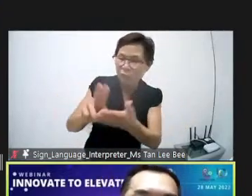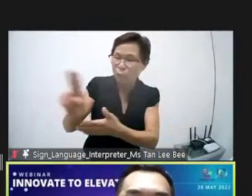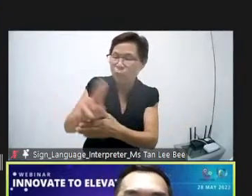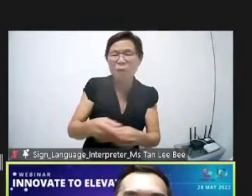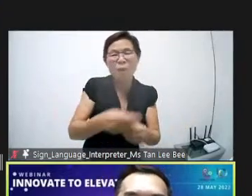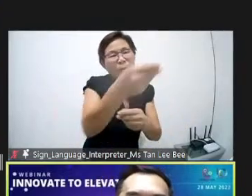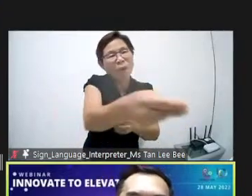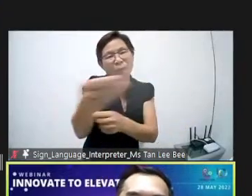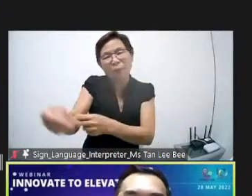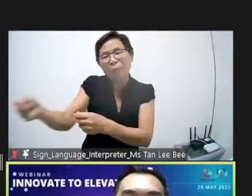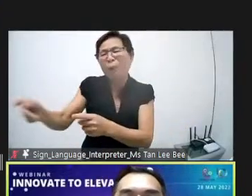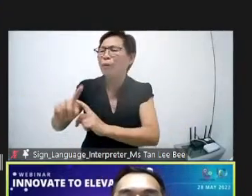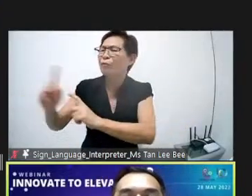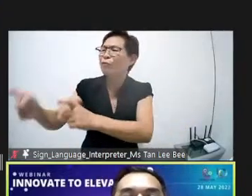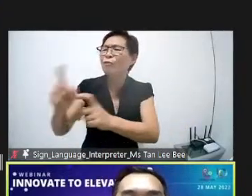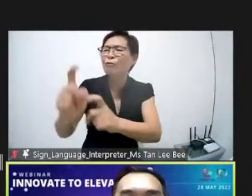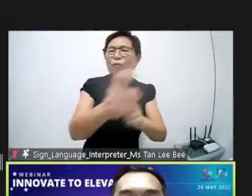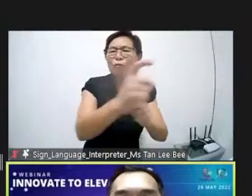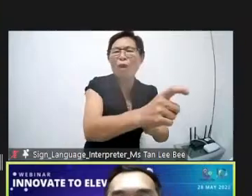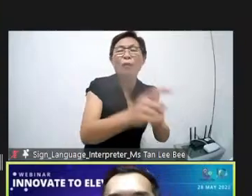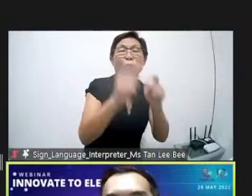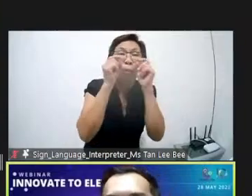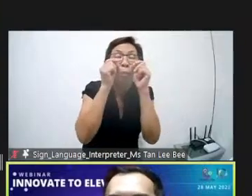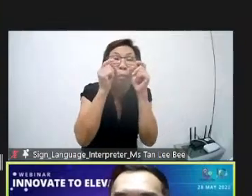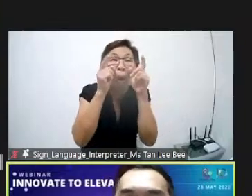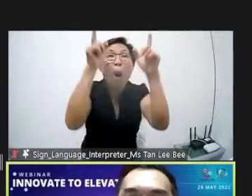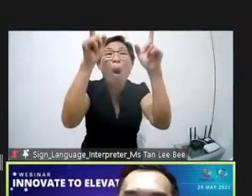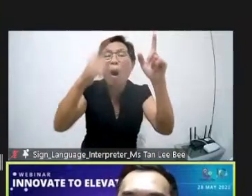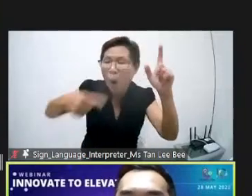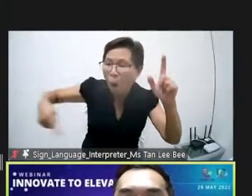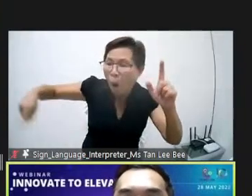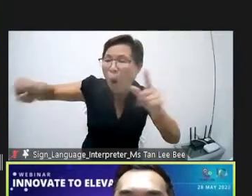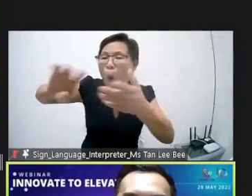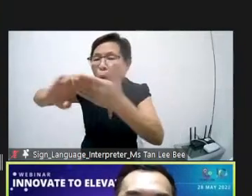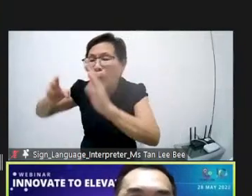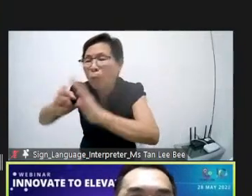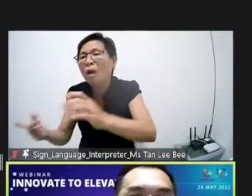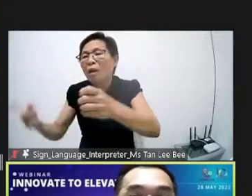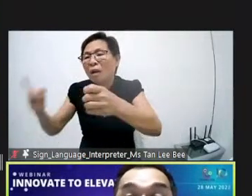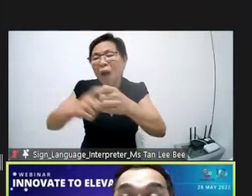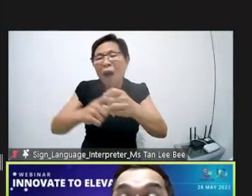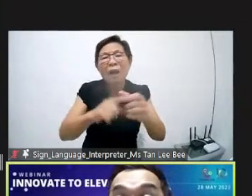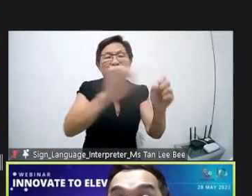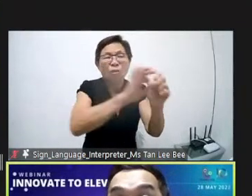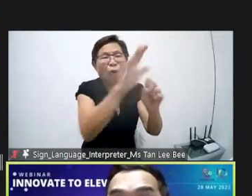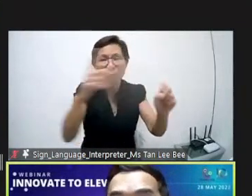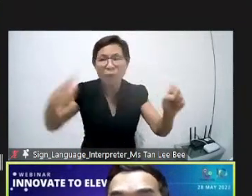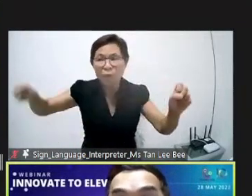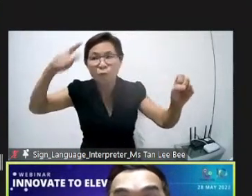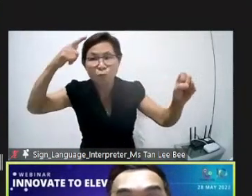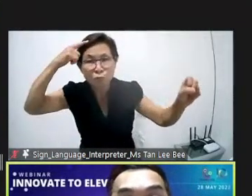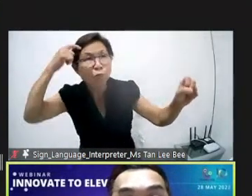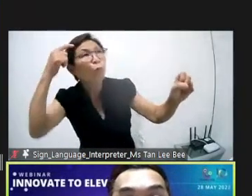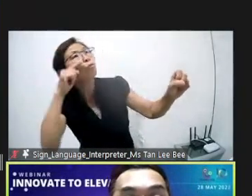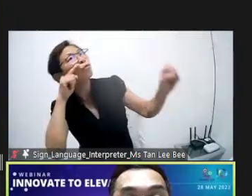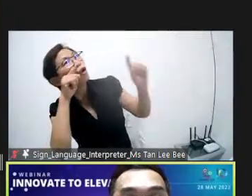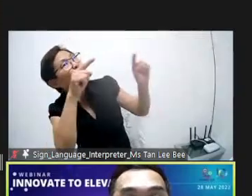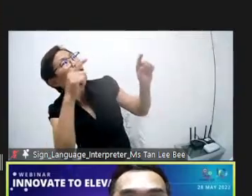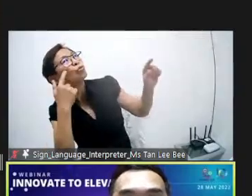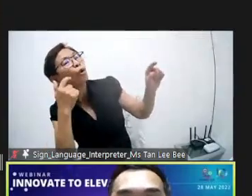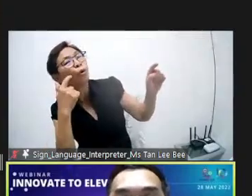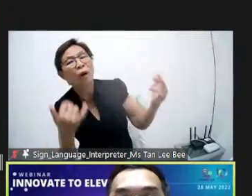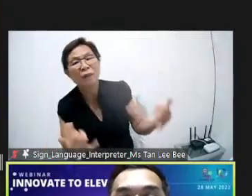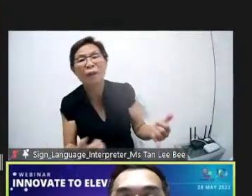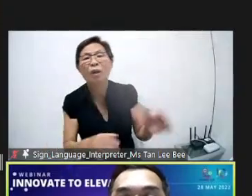simple innovation, so that it can give awareness to the communities about the COVID-19. This is the recent one. This is